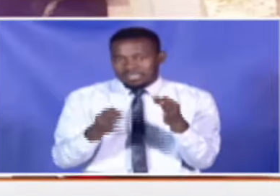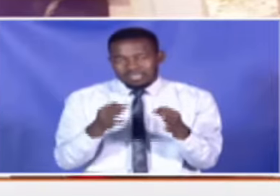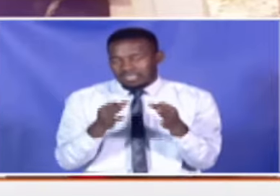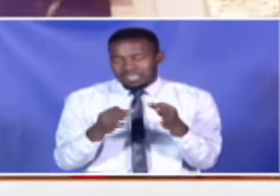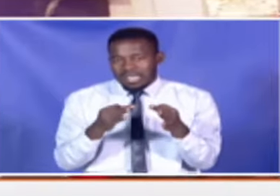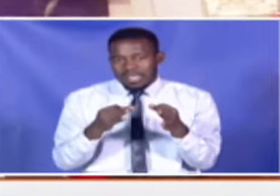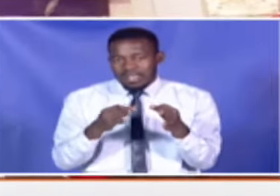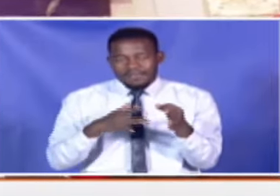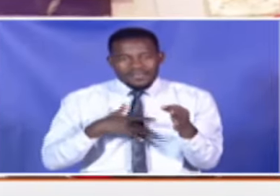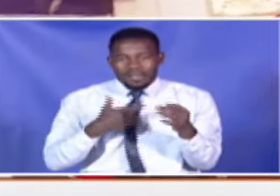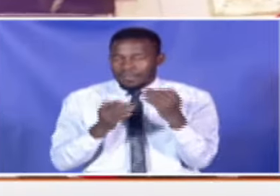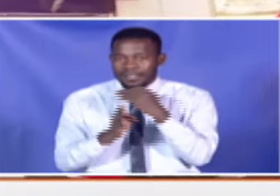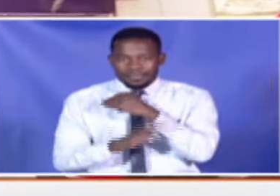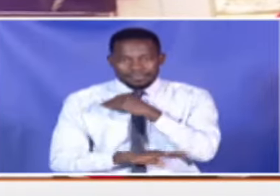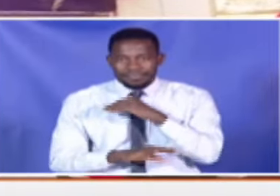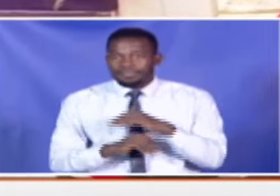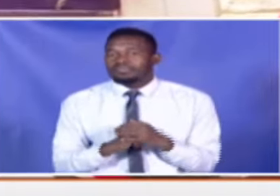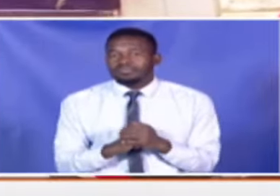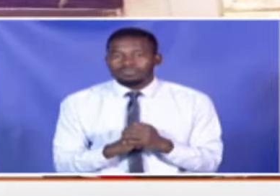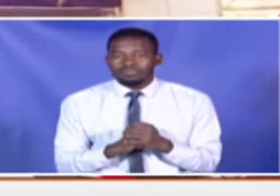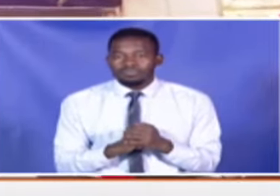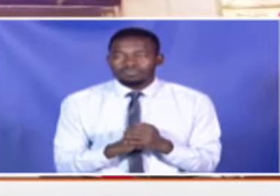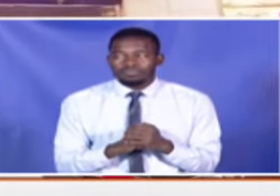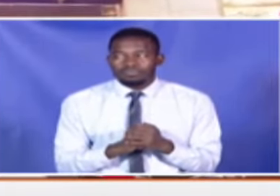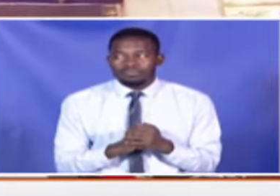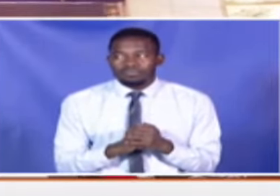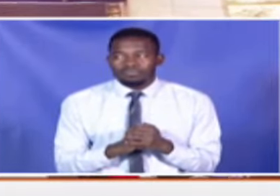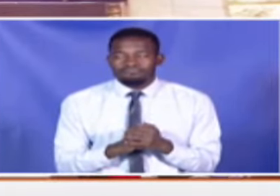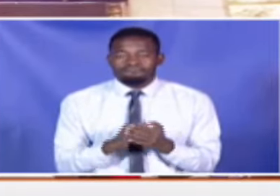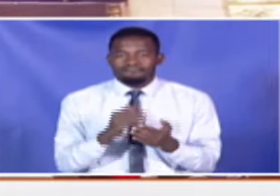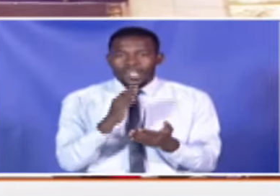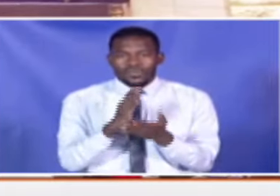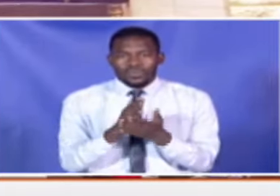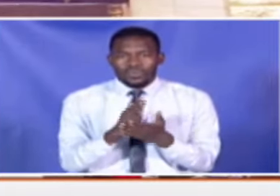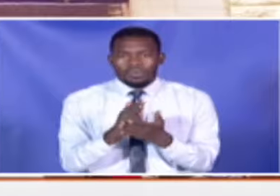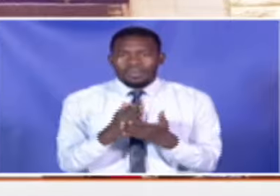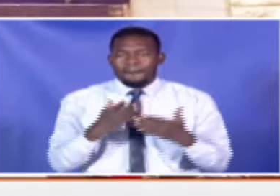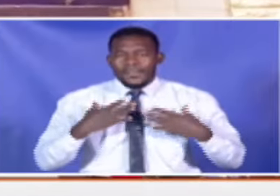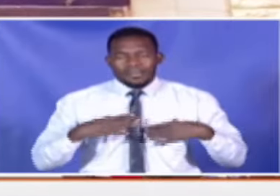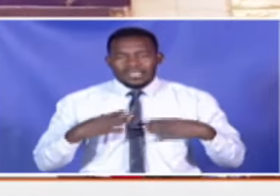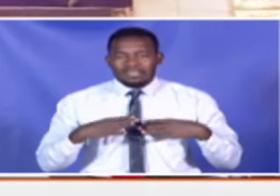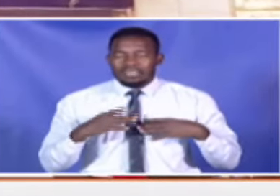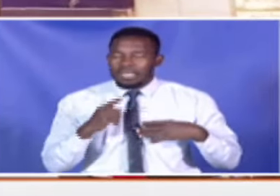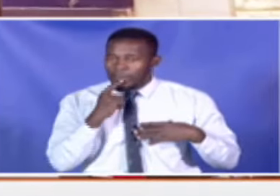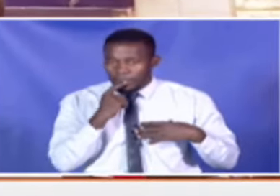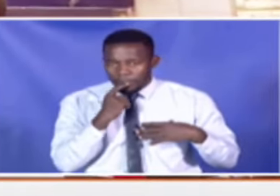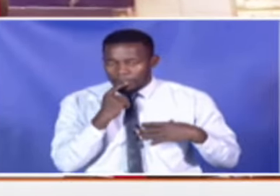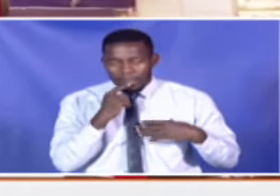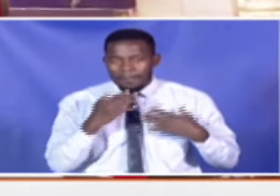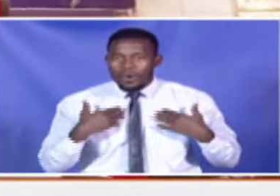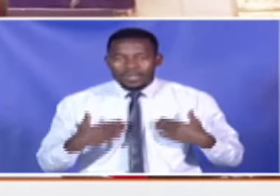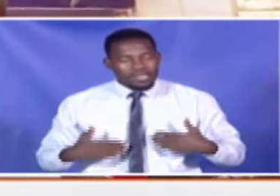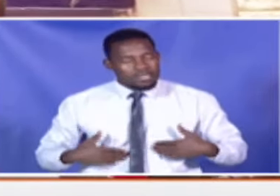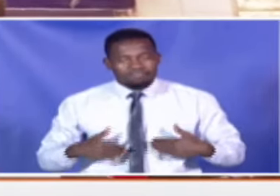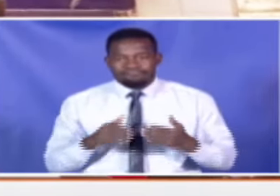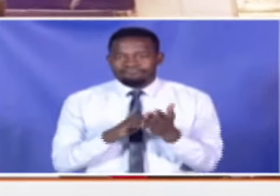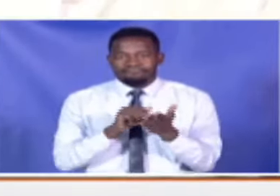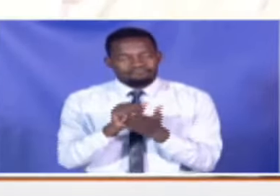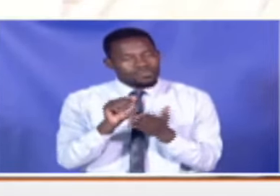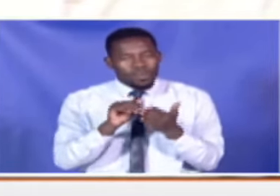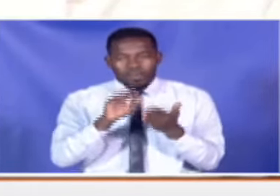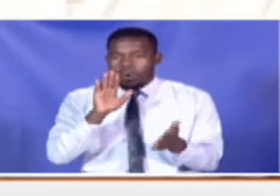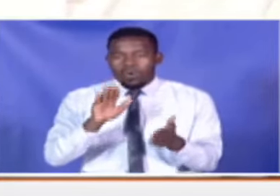is beyond now, beyond the initial phase of handling the injuries and the burns, we're going to do a long-term intervention for